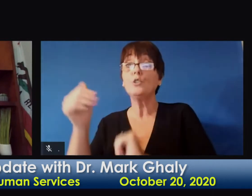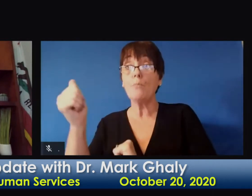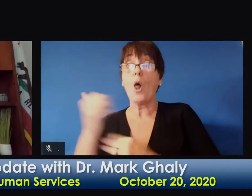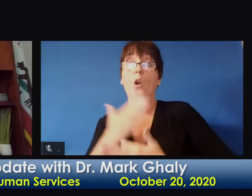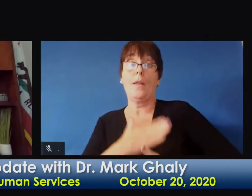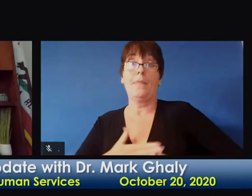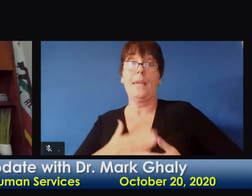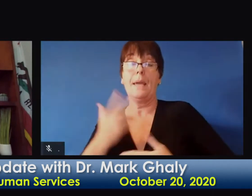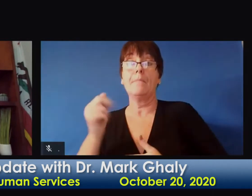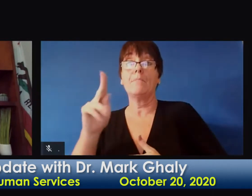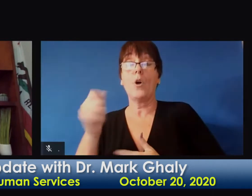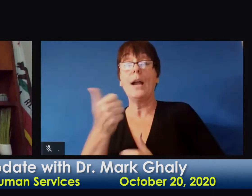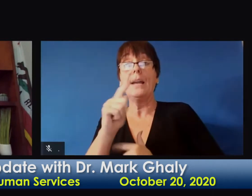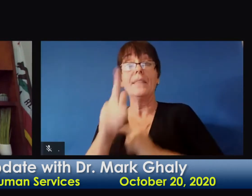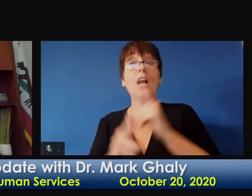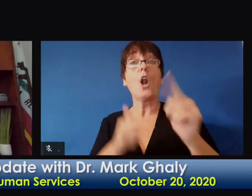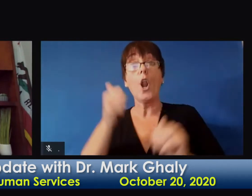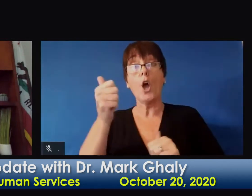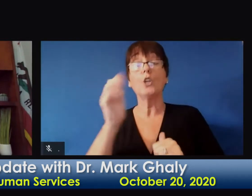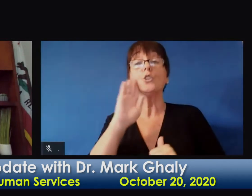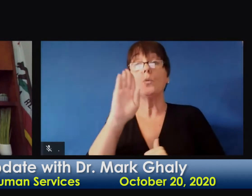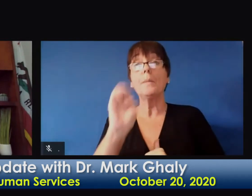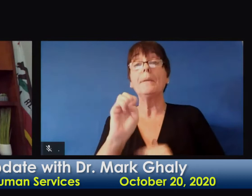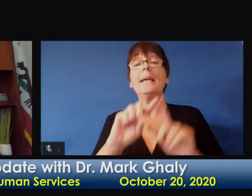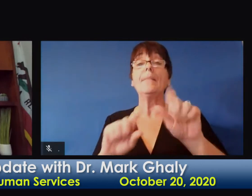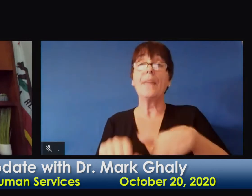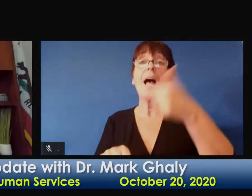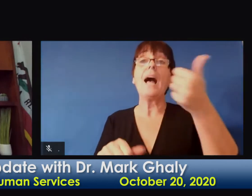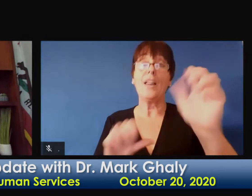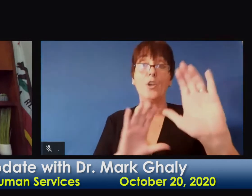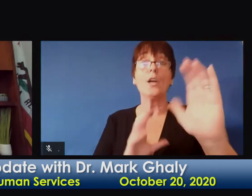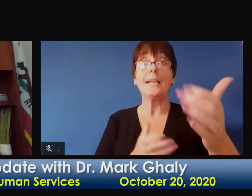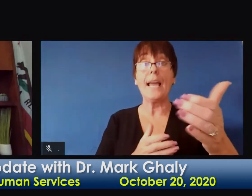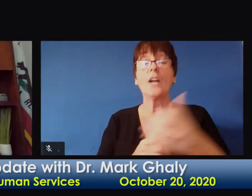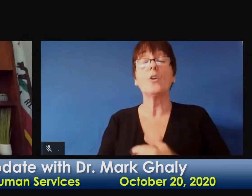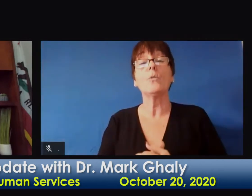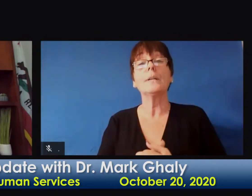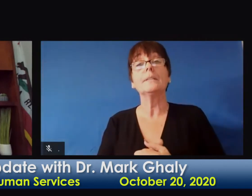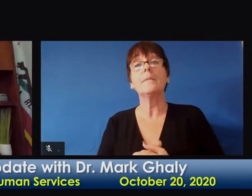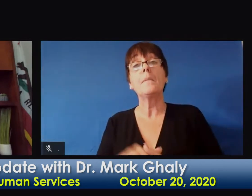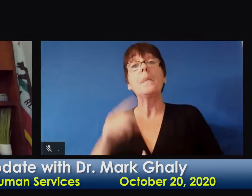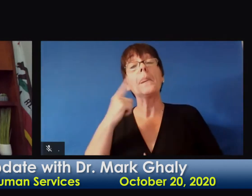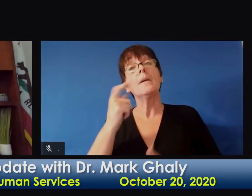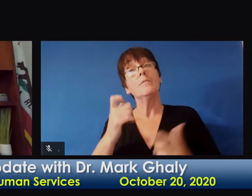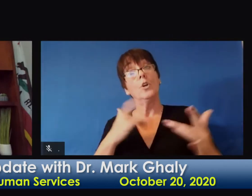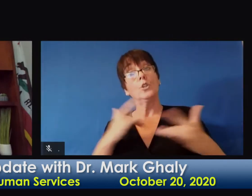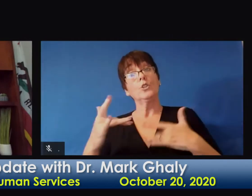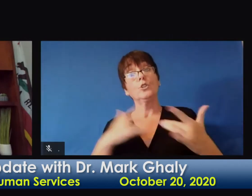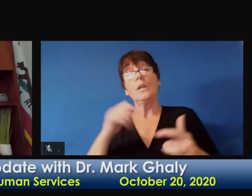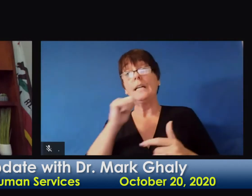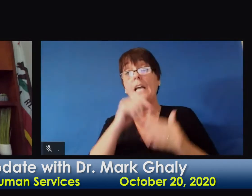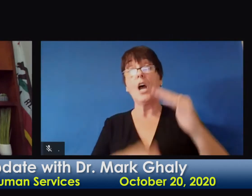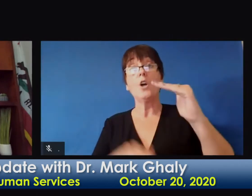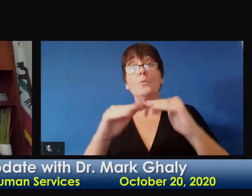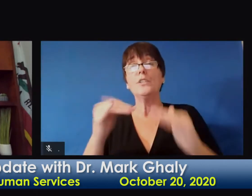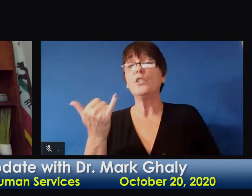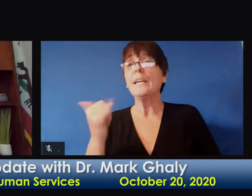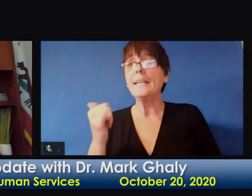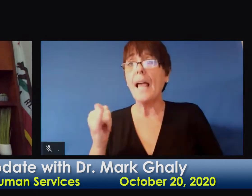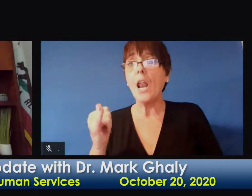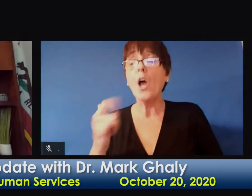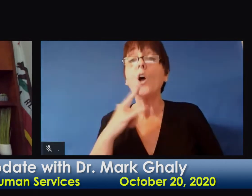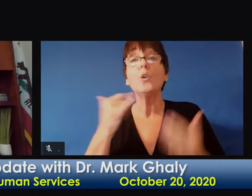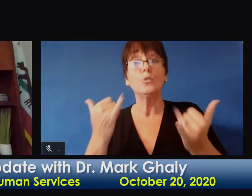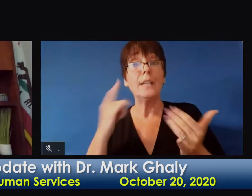and anything larger would be in the other category. In terms of the concern about not reaching yellow, so today,